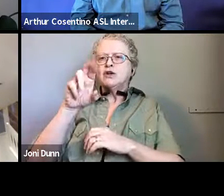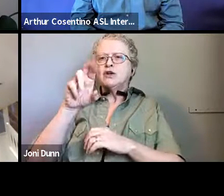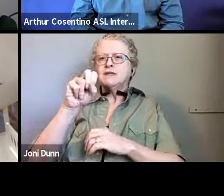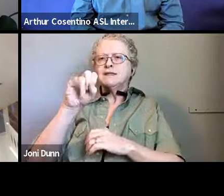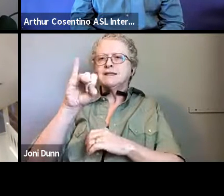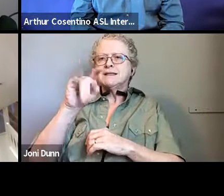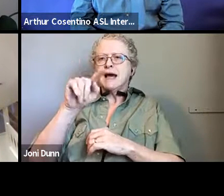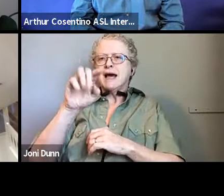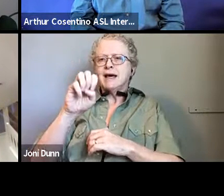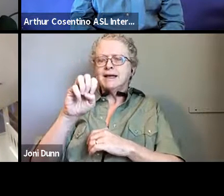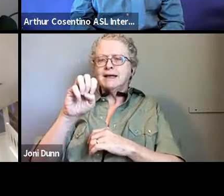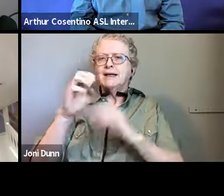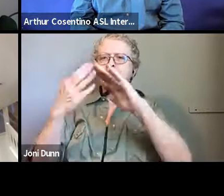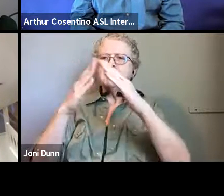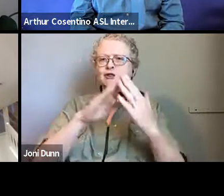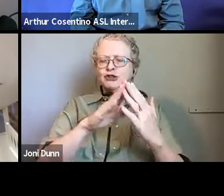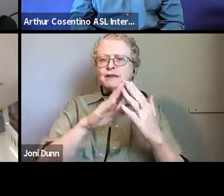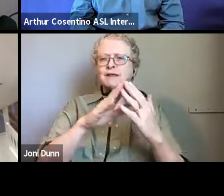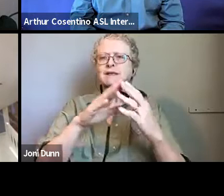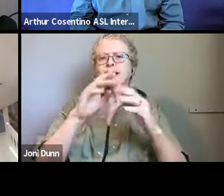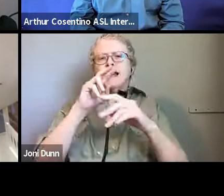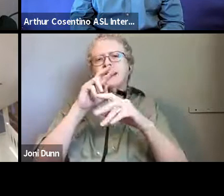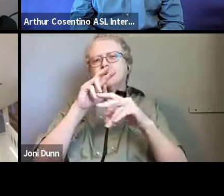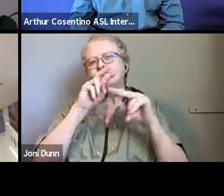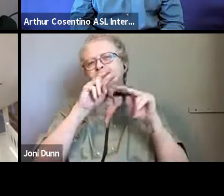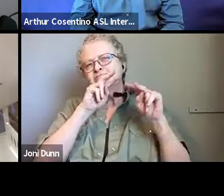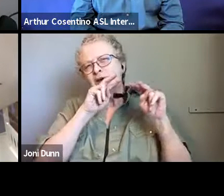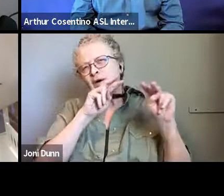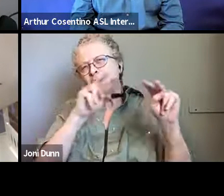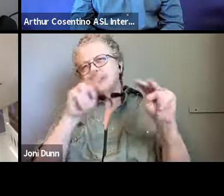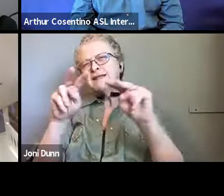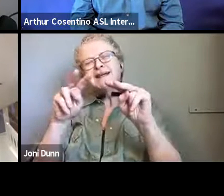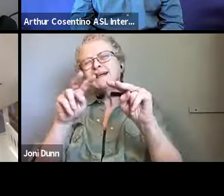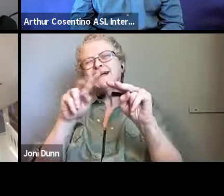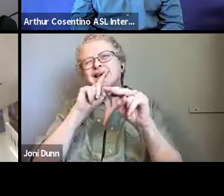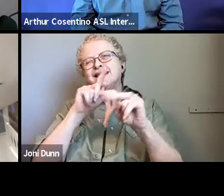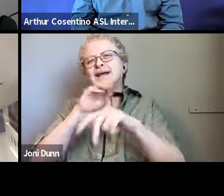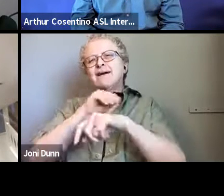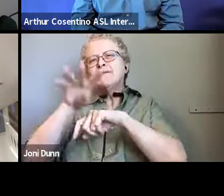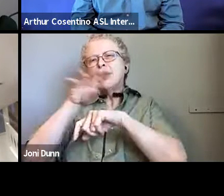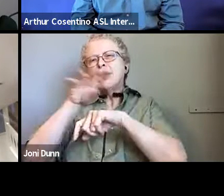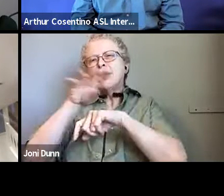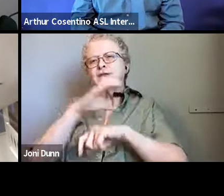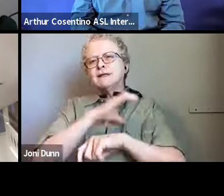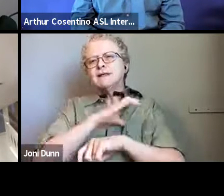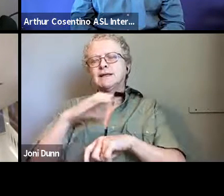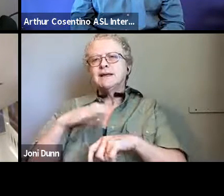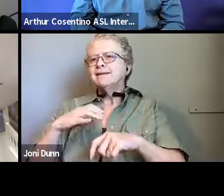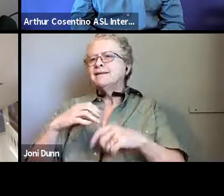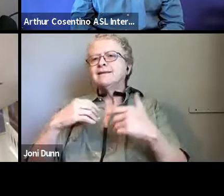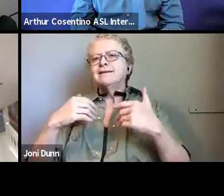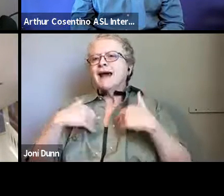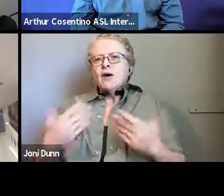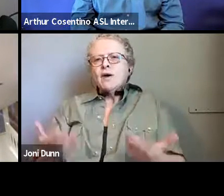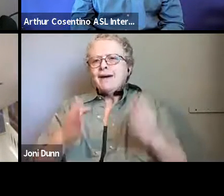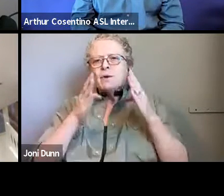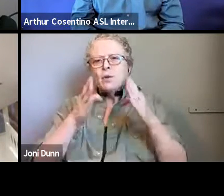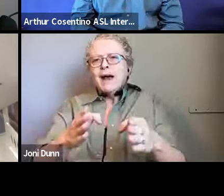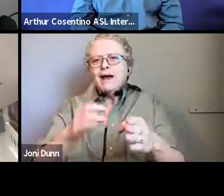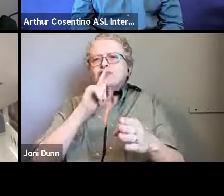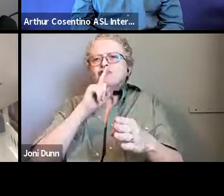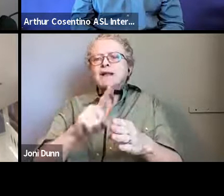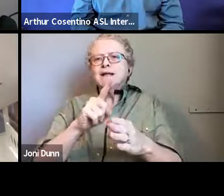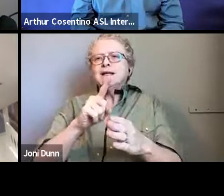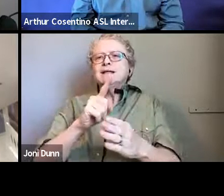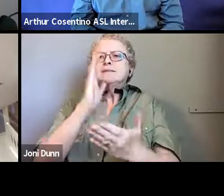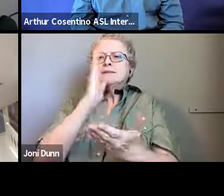board overseeing, they don't really oversee, they're advisory. So they don't have any actual teeth, but they're kind of watchdogs